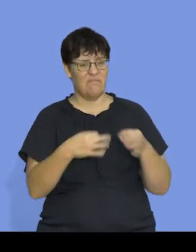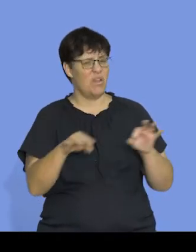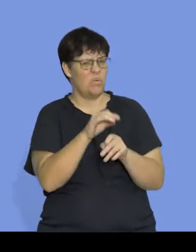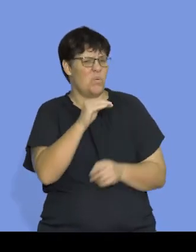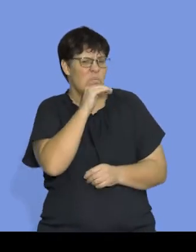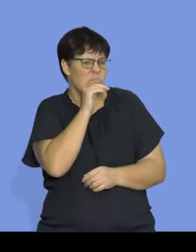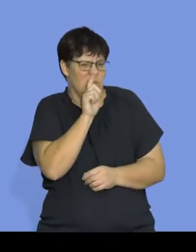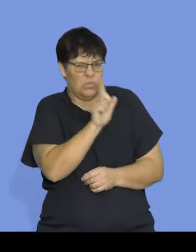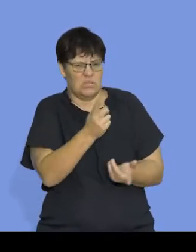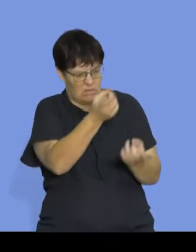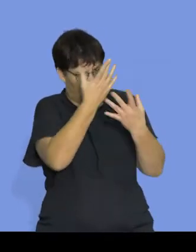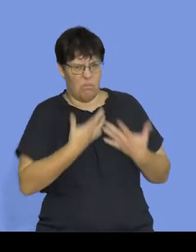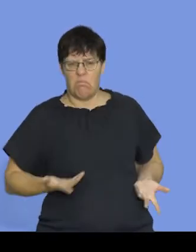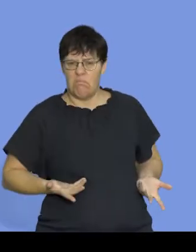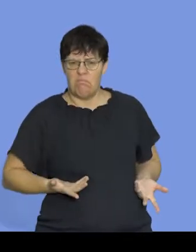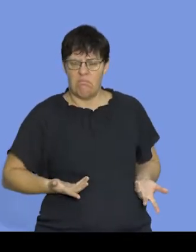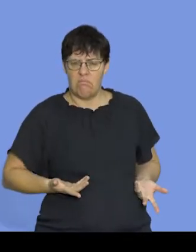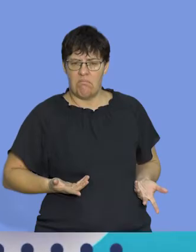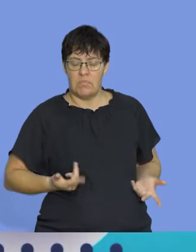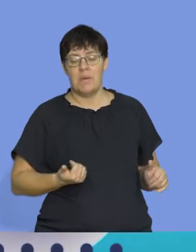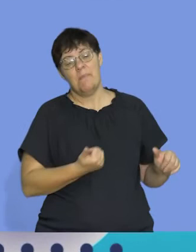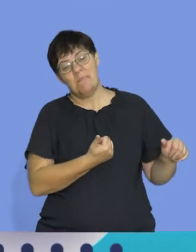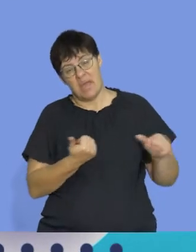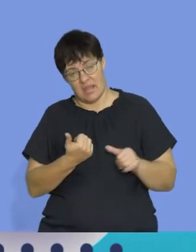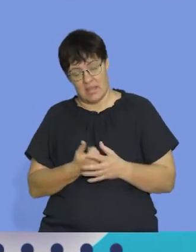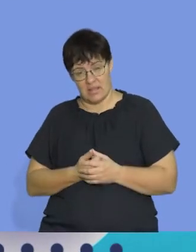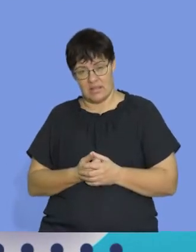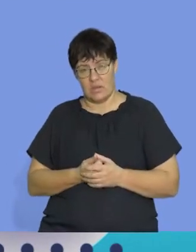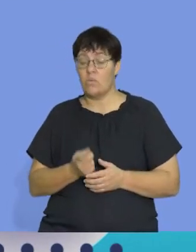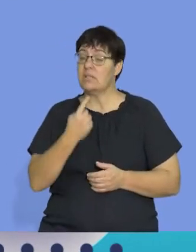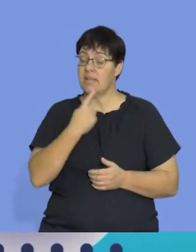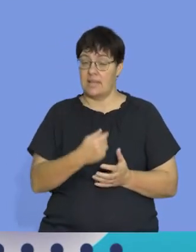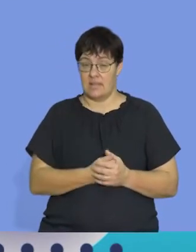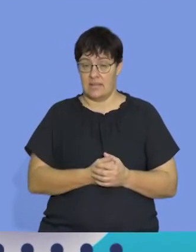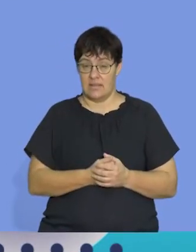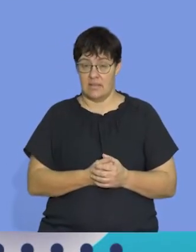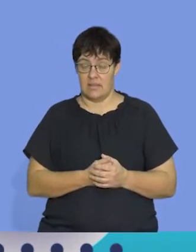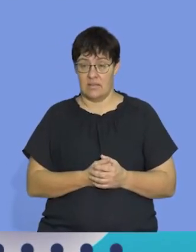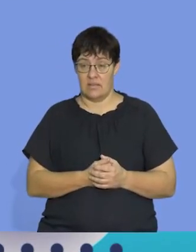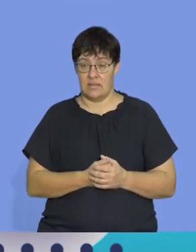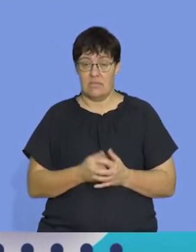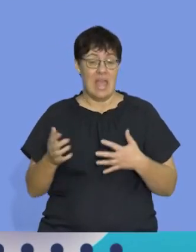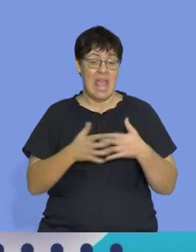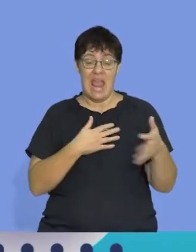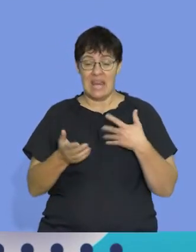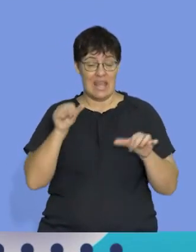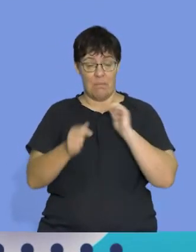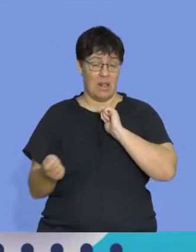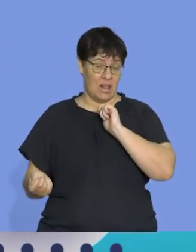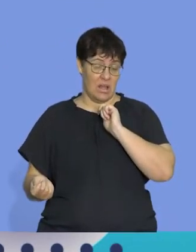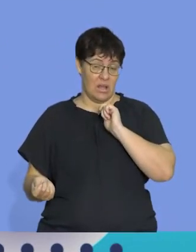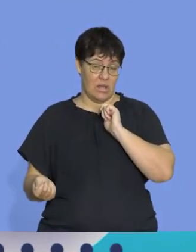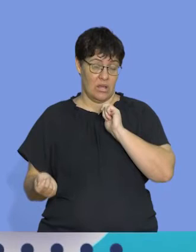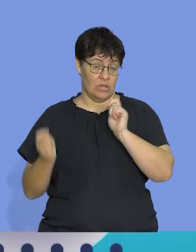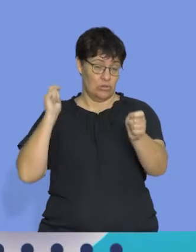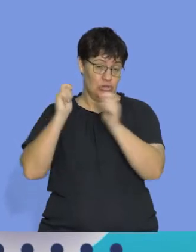us? Okay. Now let's go back again and rewind. We are saying that for any chemical change, there is energy